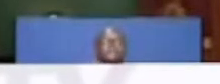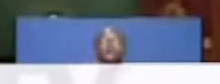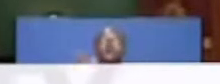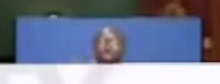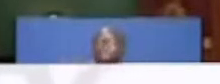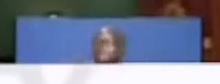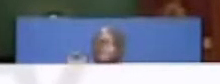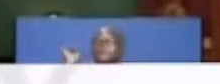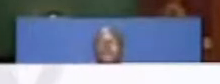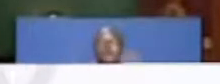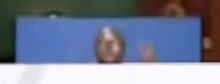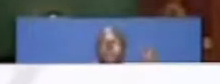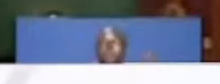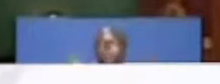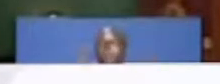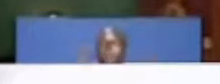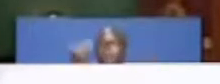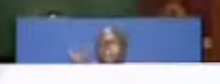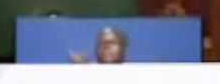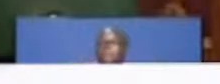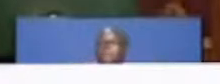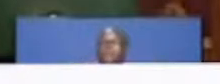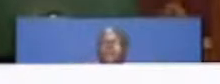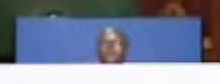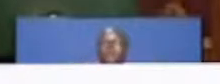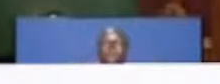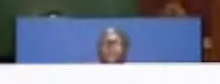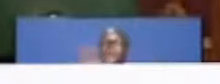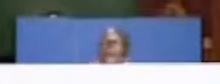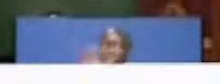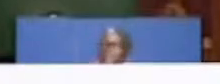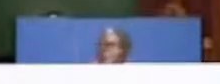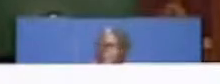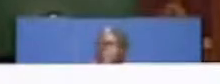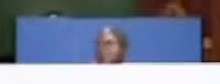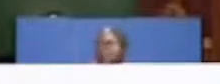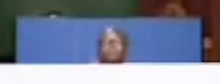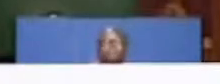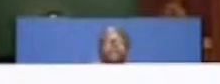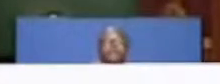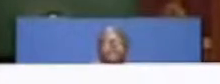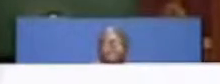defeated by locking us all down and by shutting off